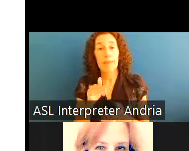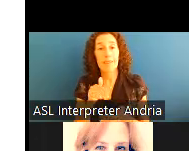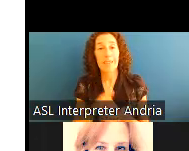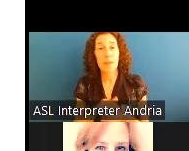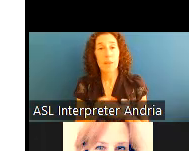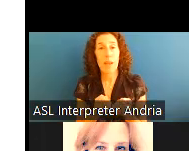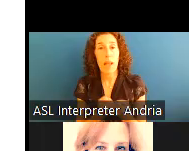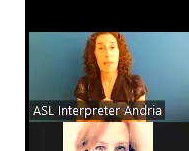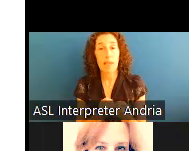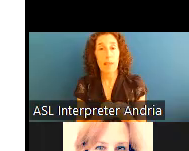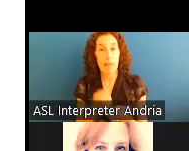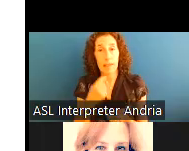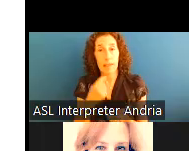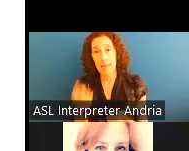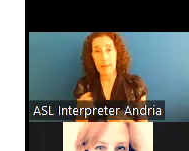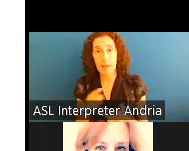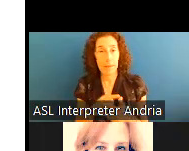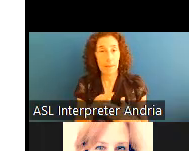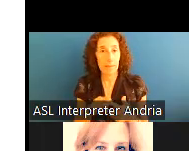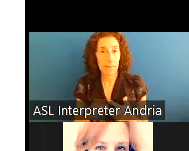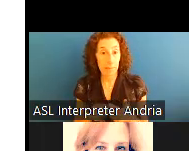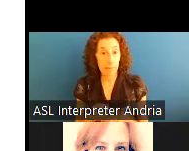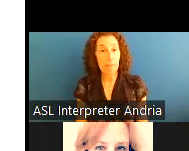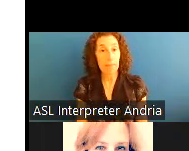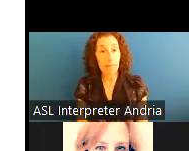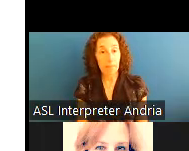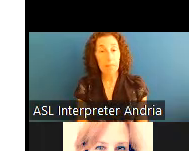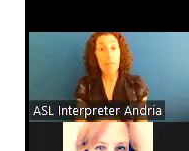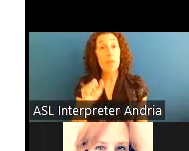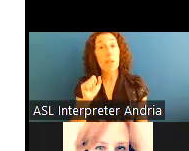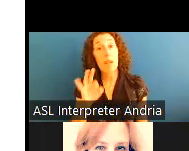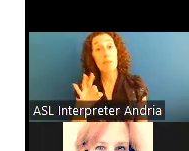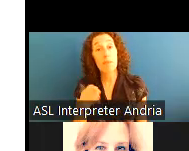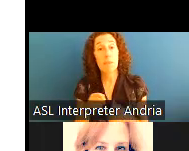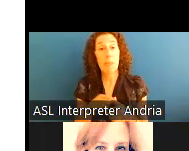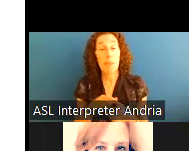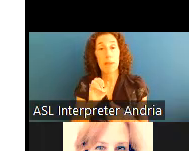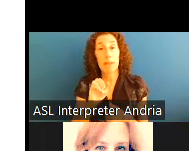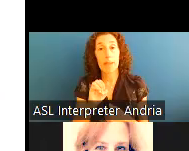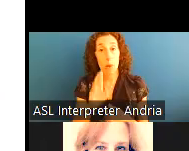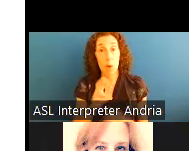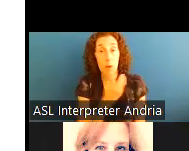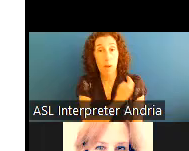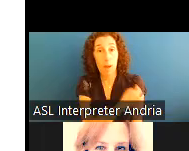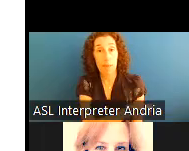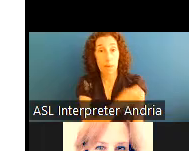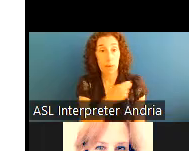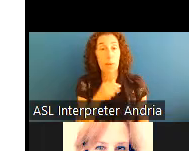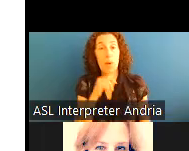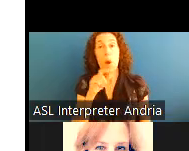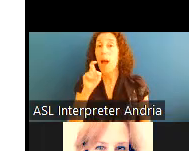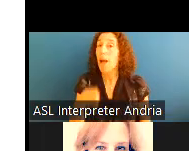Survivors reporting to the emergency department may choose not to receive the SAFE and simply just receive medical